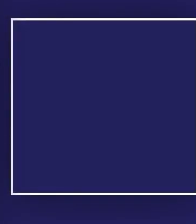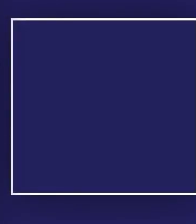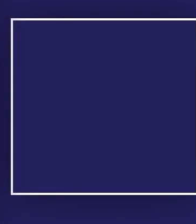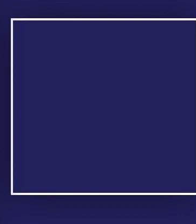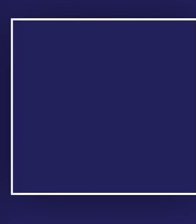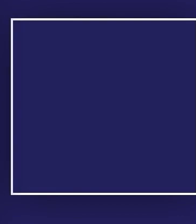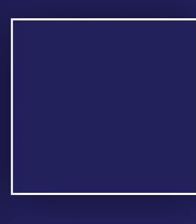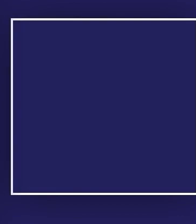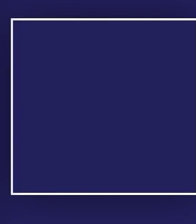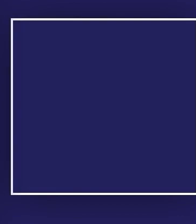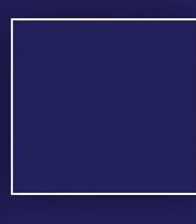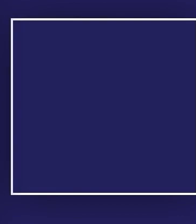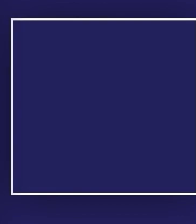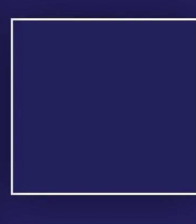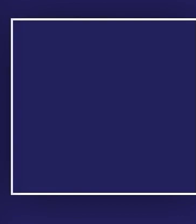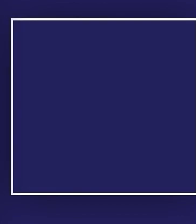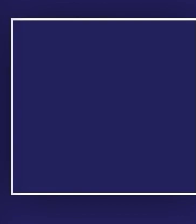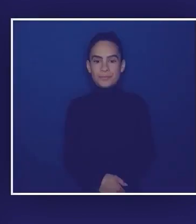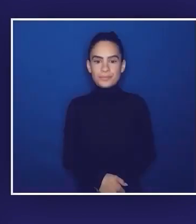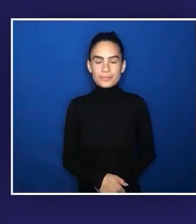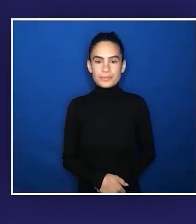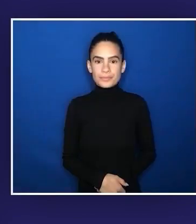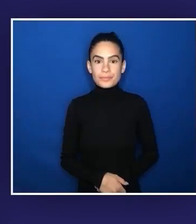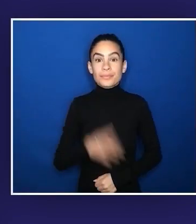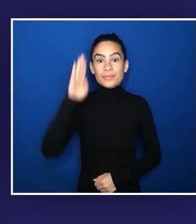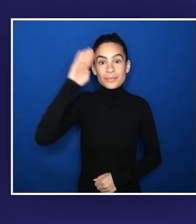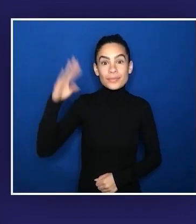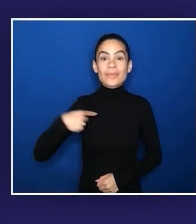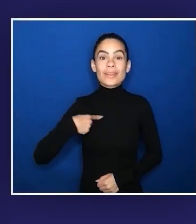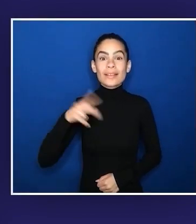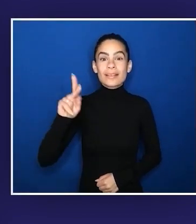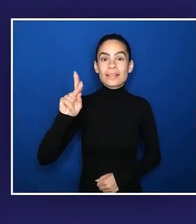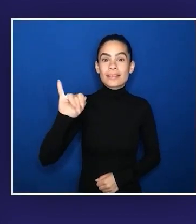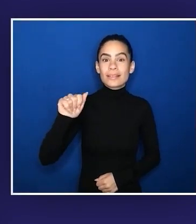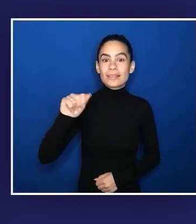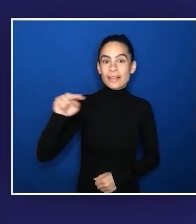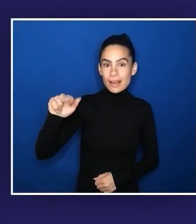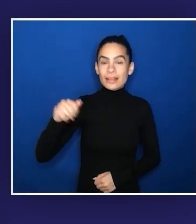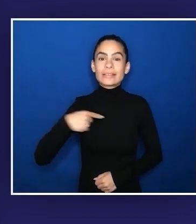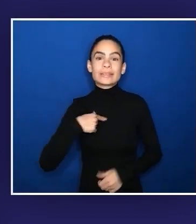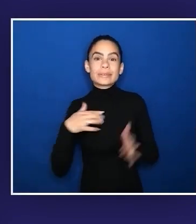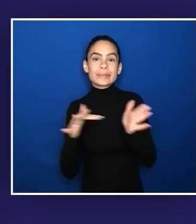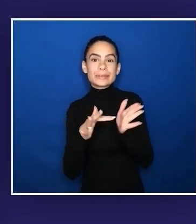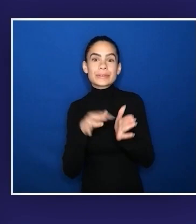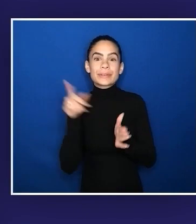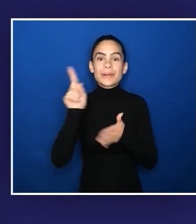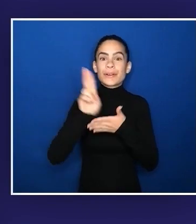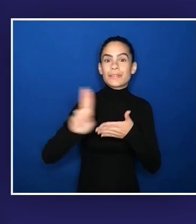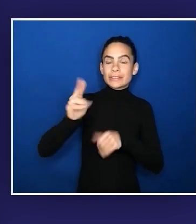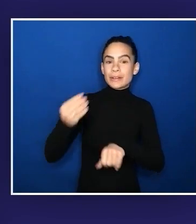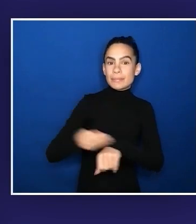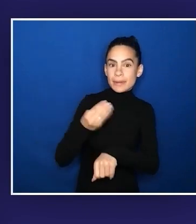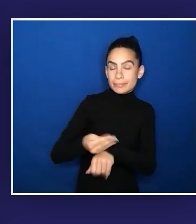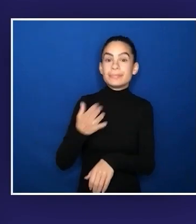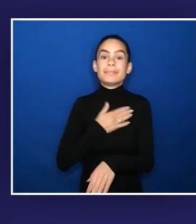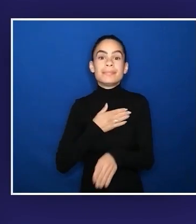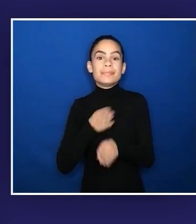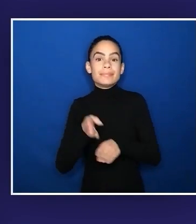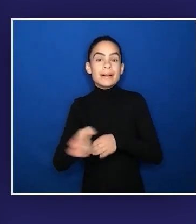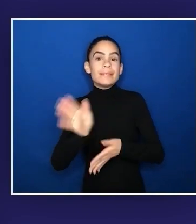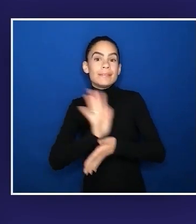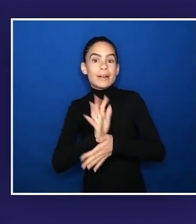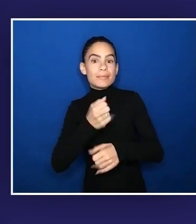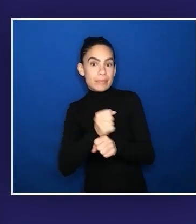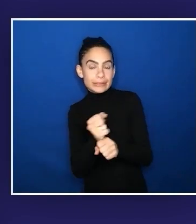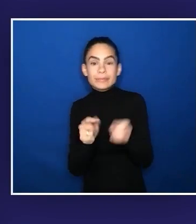in slow motion in front of a background of autumn trees, wearing a white top. I'm Kiana. I'm a junior at the University of Miami, majoring in film production with a